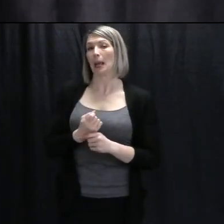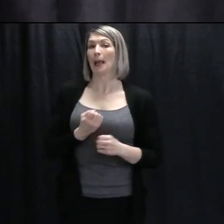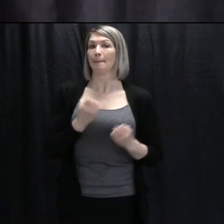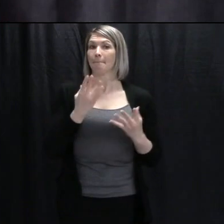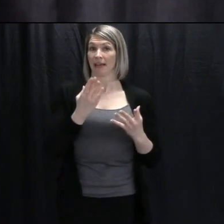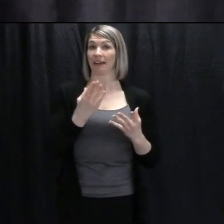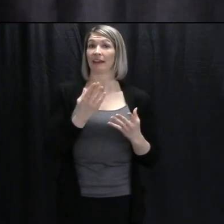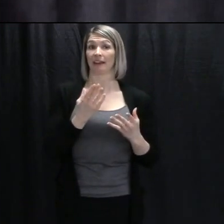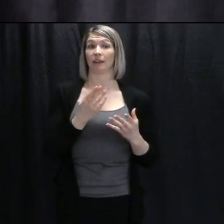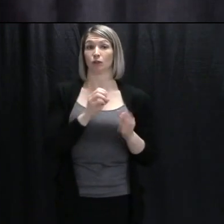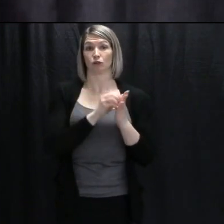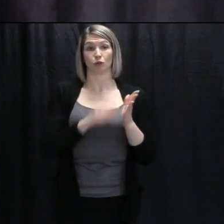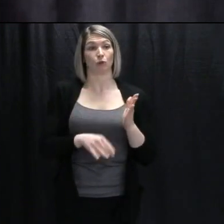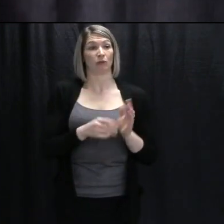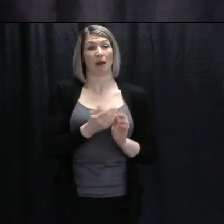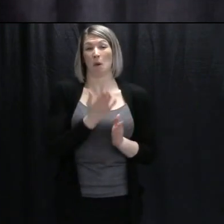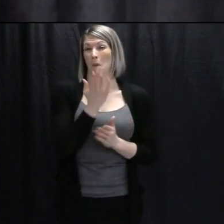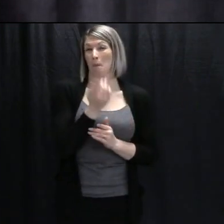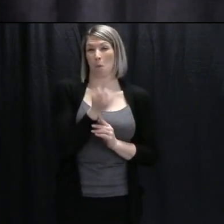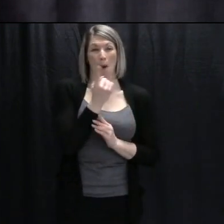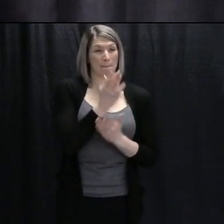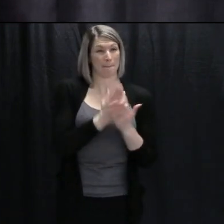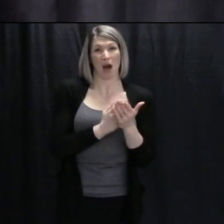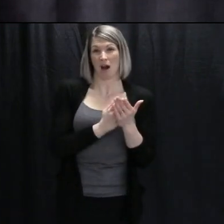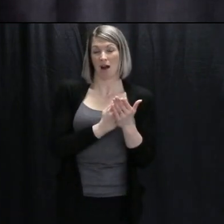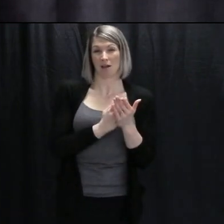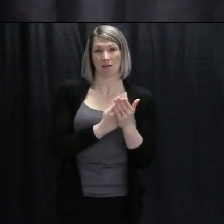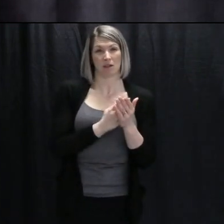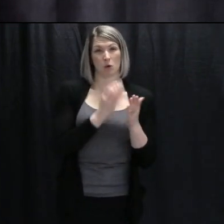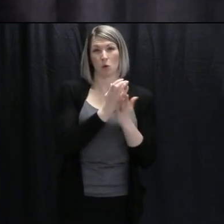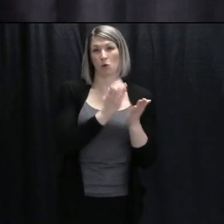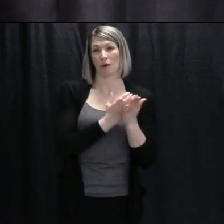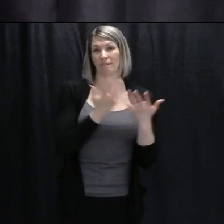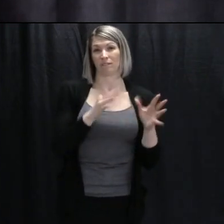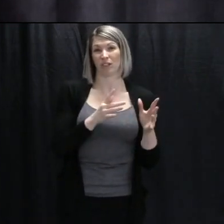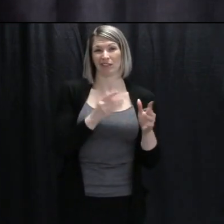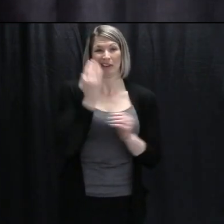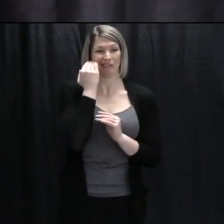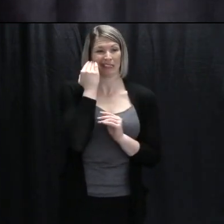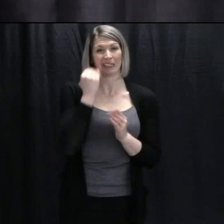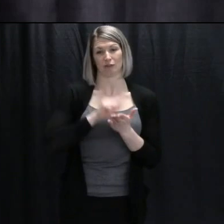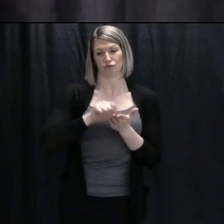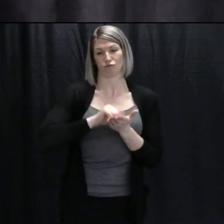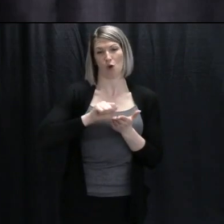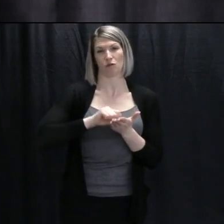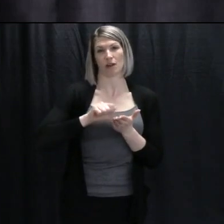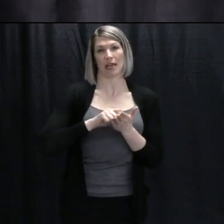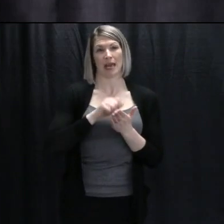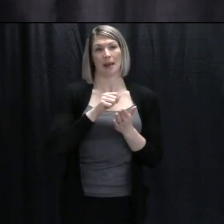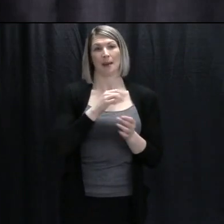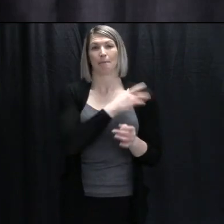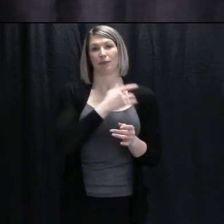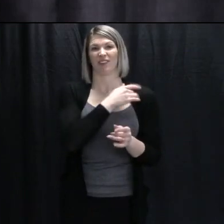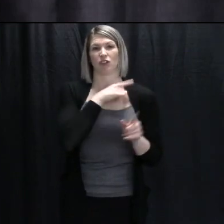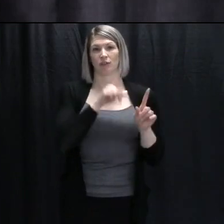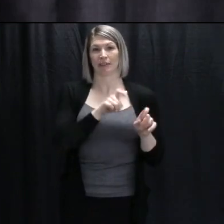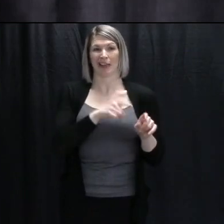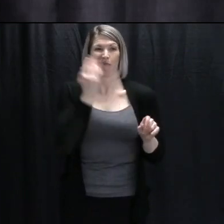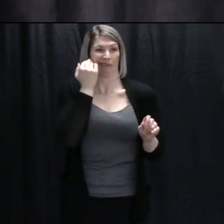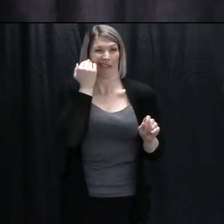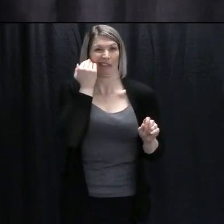first part of their semesterized year, and I guess wrote exams in January, and they're only 25% in the second part